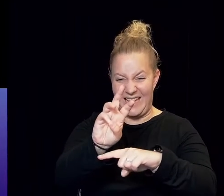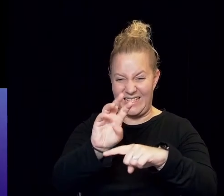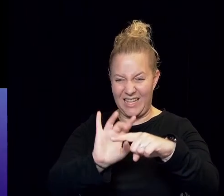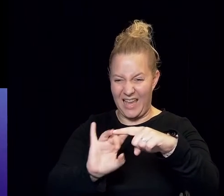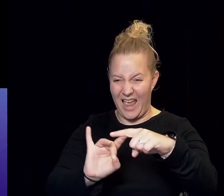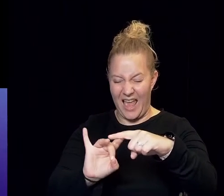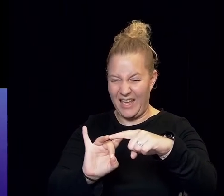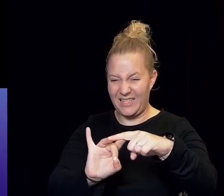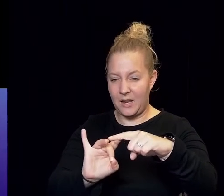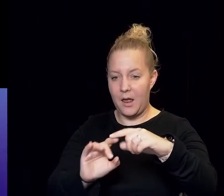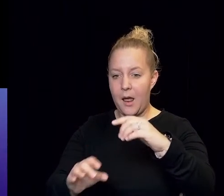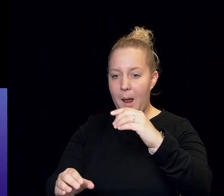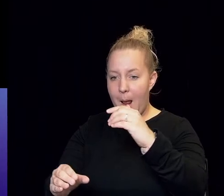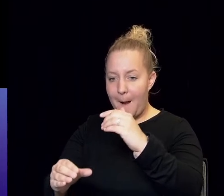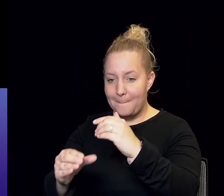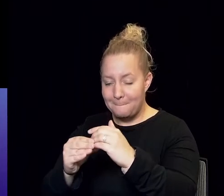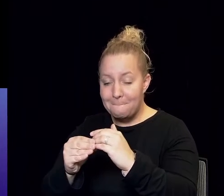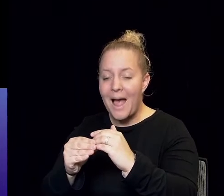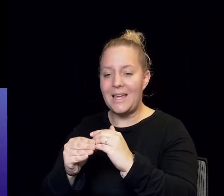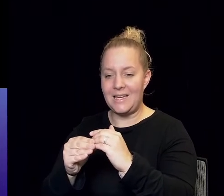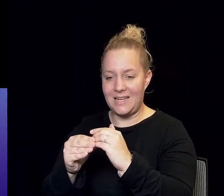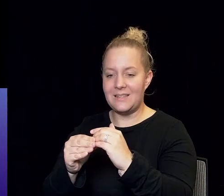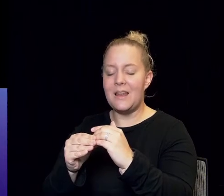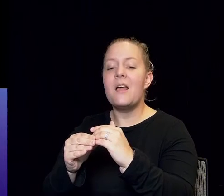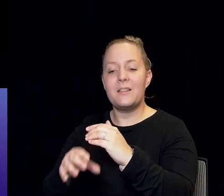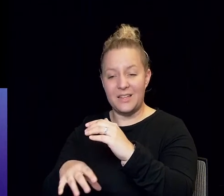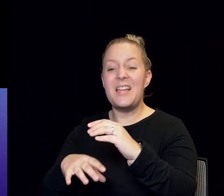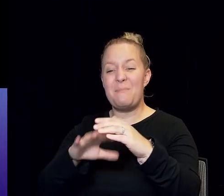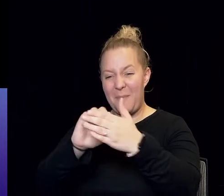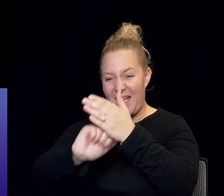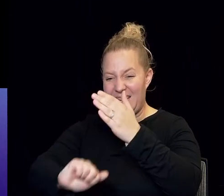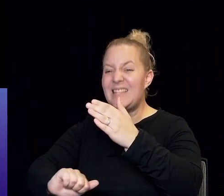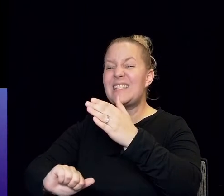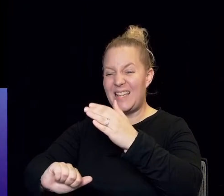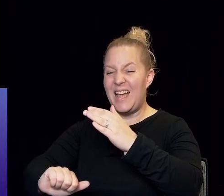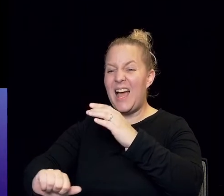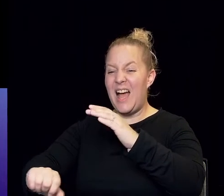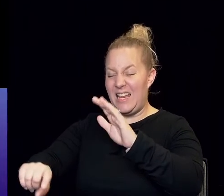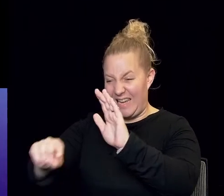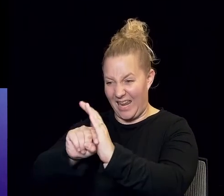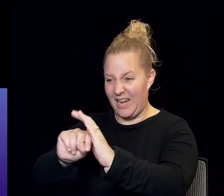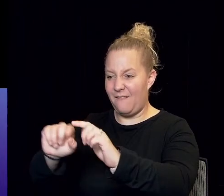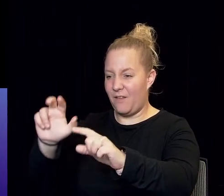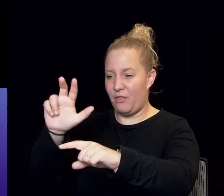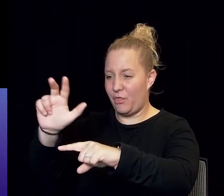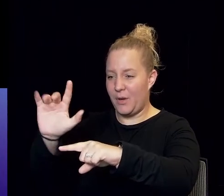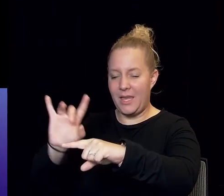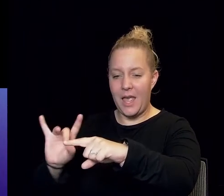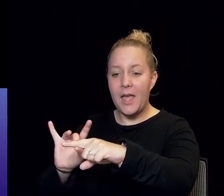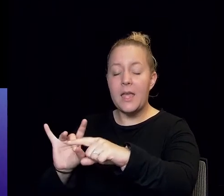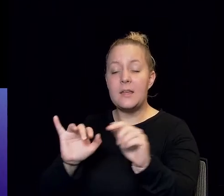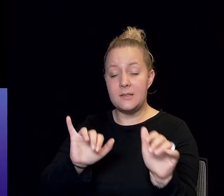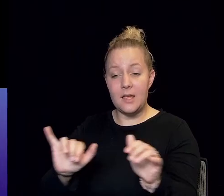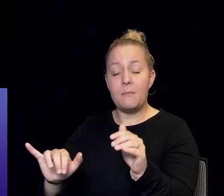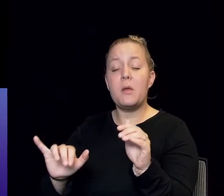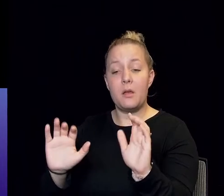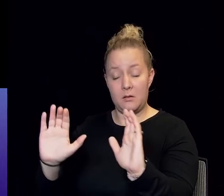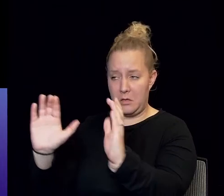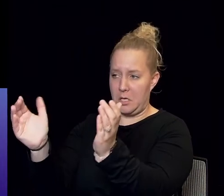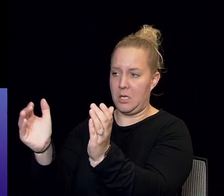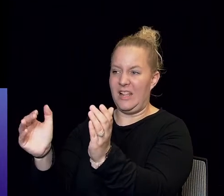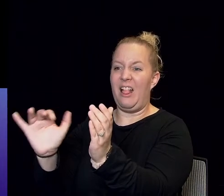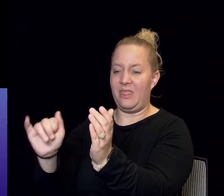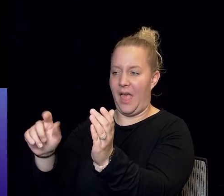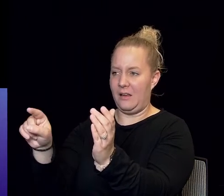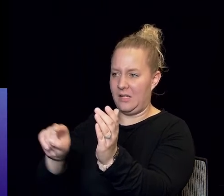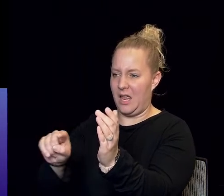minus a negative 3/8. Same thing works, guys. as your giant plus from integers, so